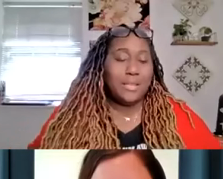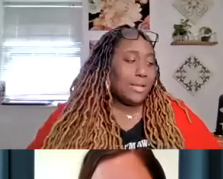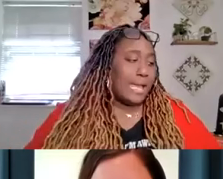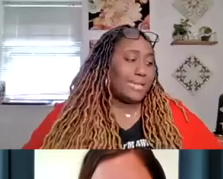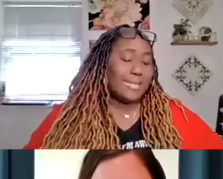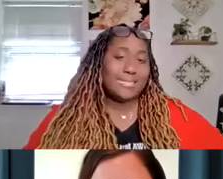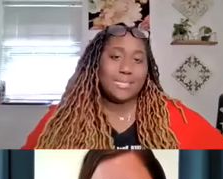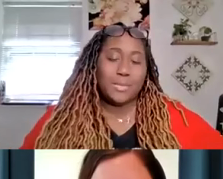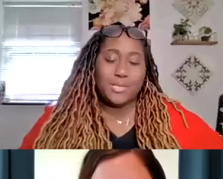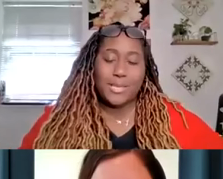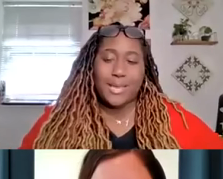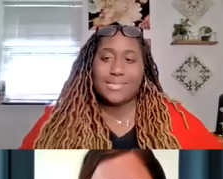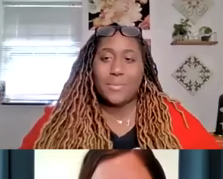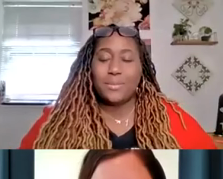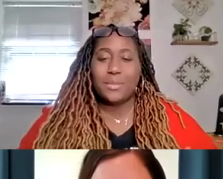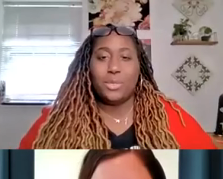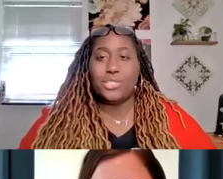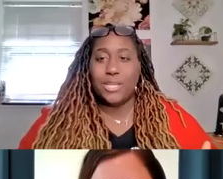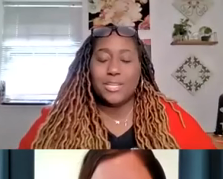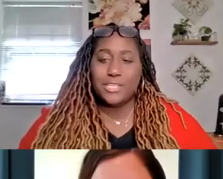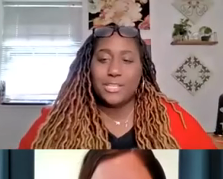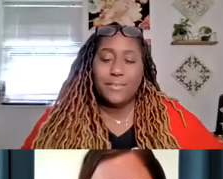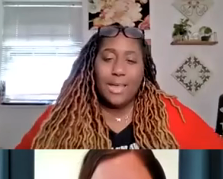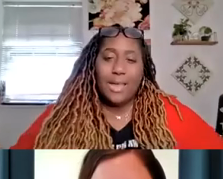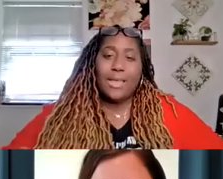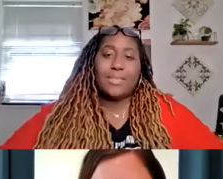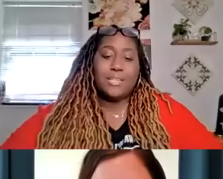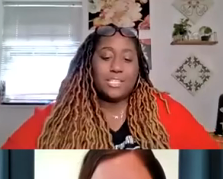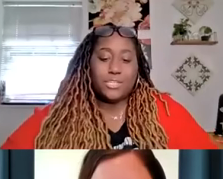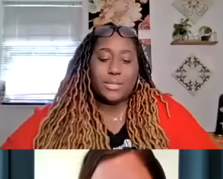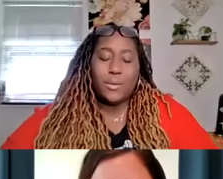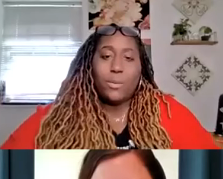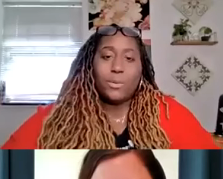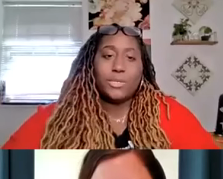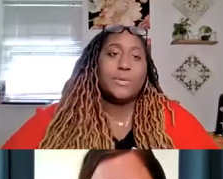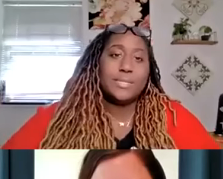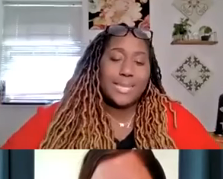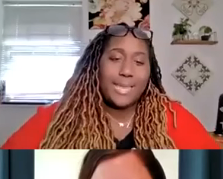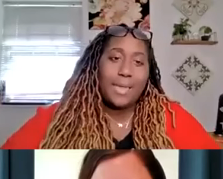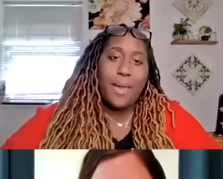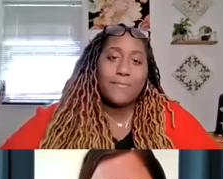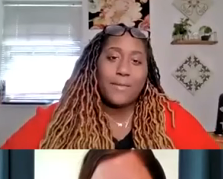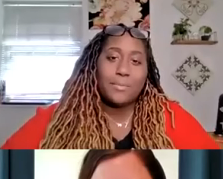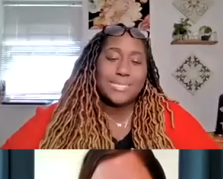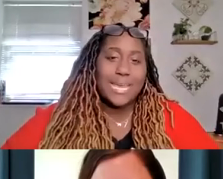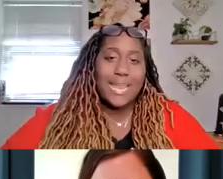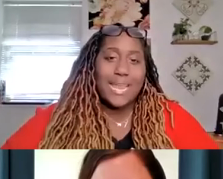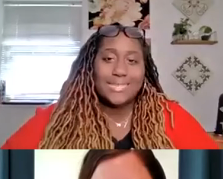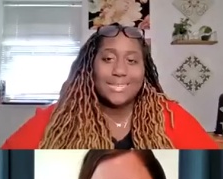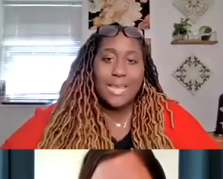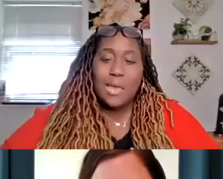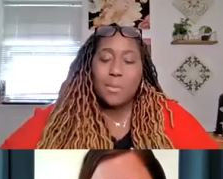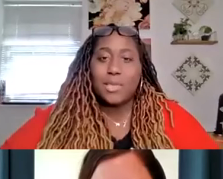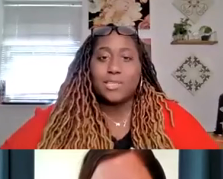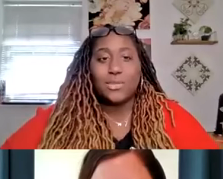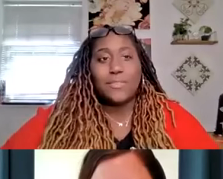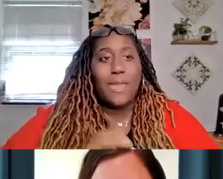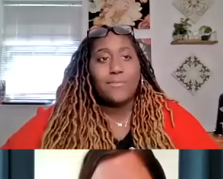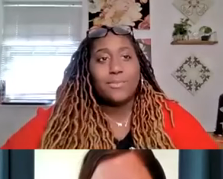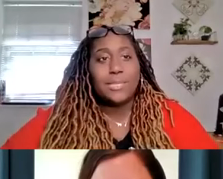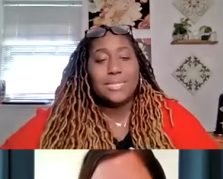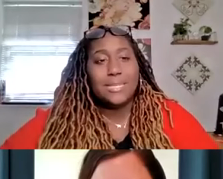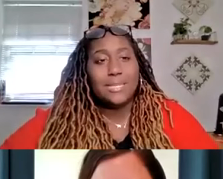moving along. I'd like to speak to you guys about the PUSH initiative in the district and what we're doing to keep our families connected and making